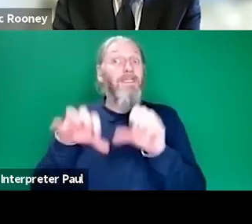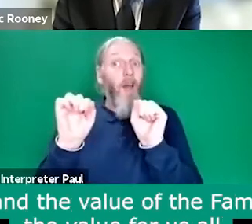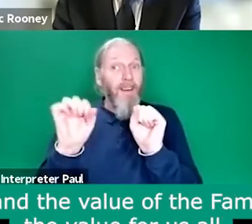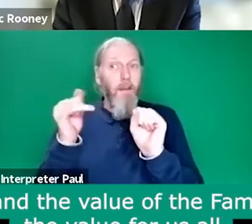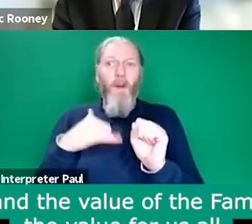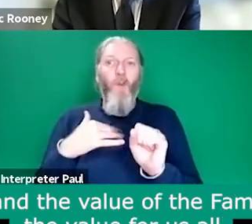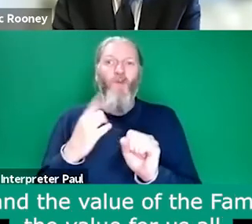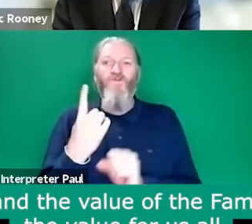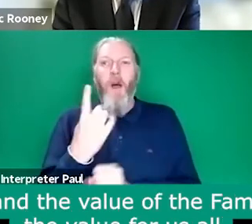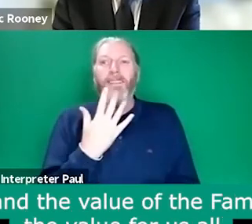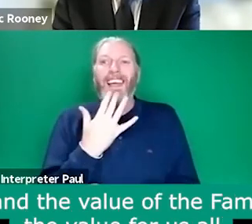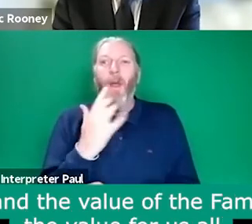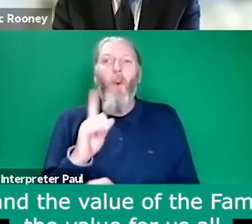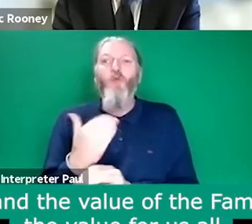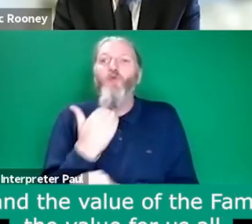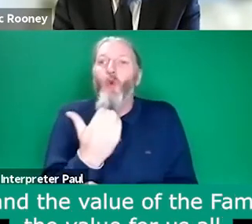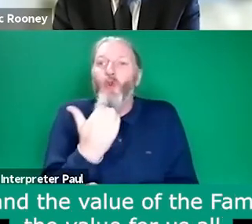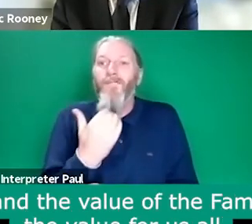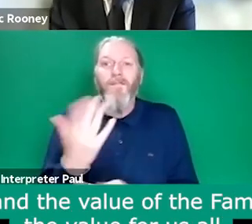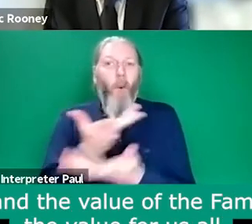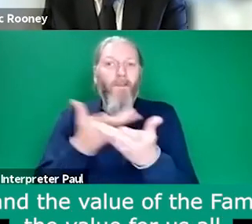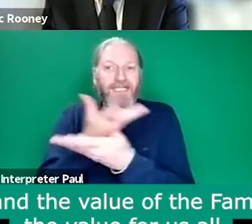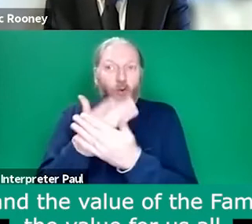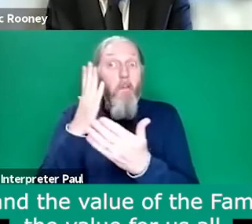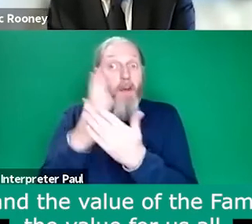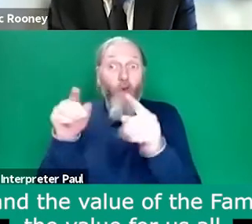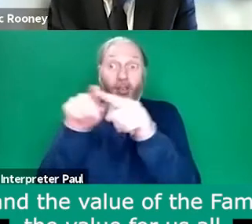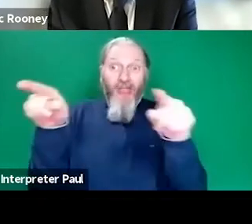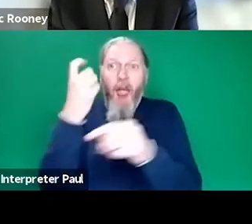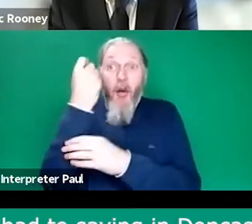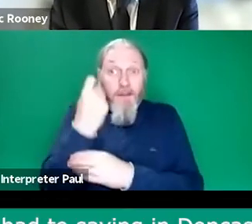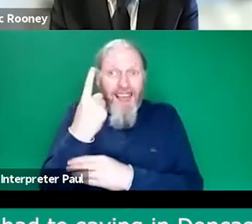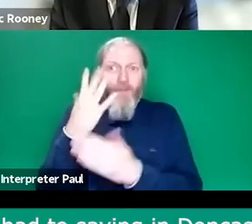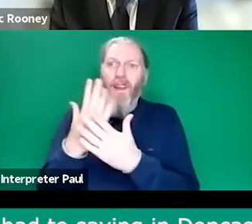they understand the value of the family hub, the value for us all.